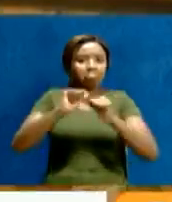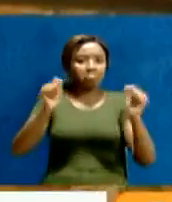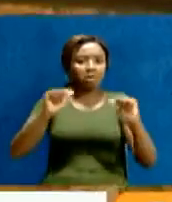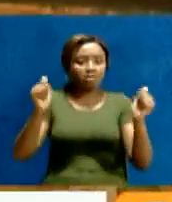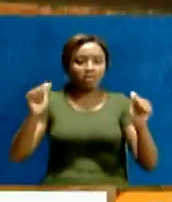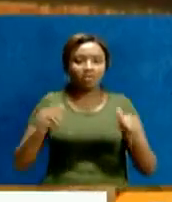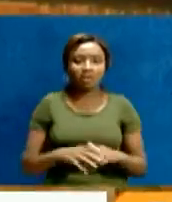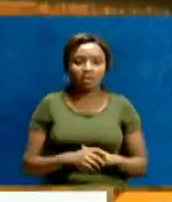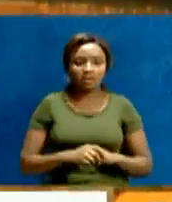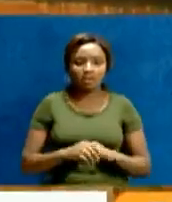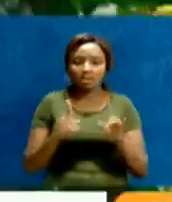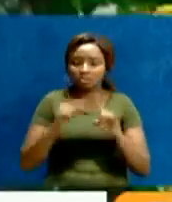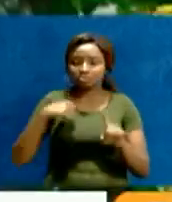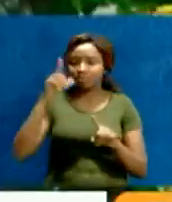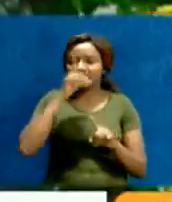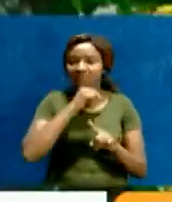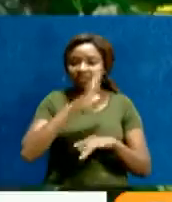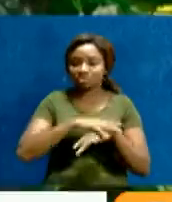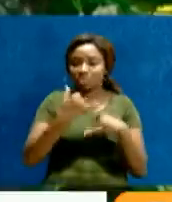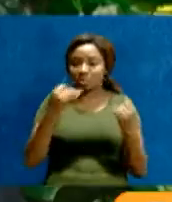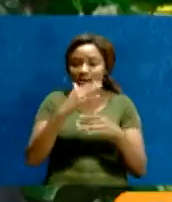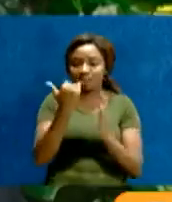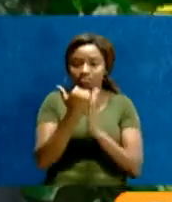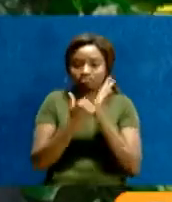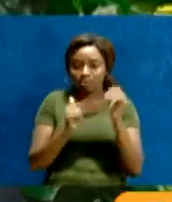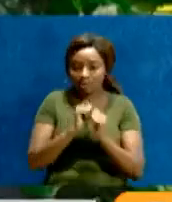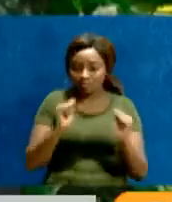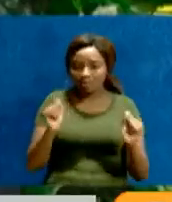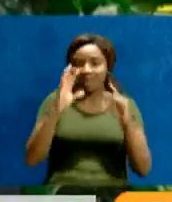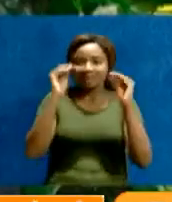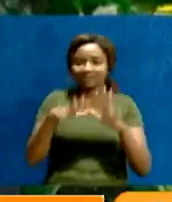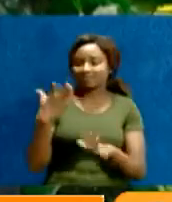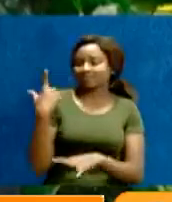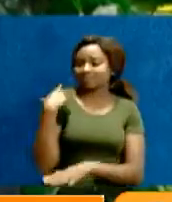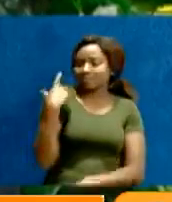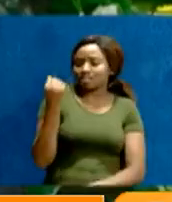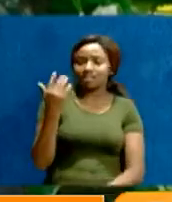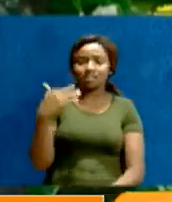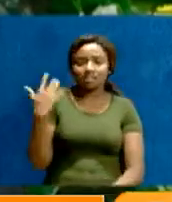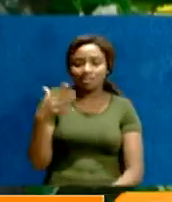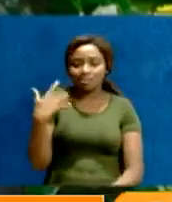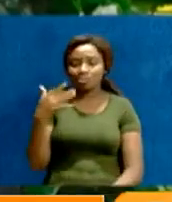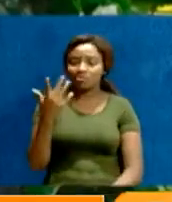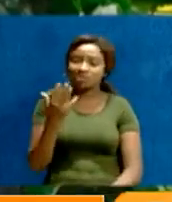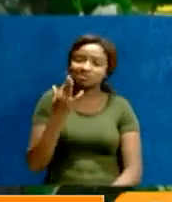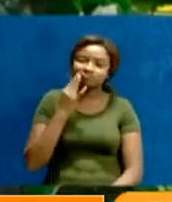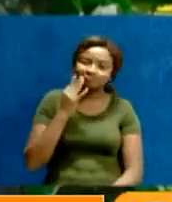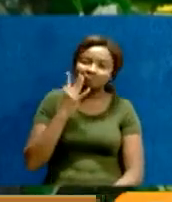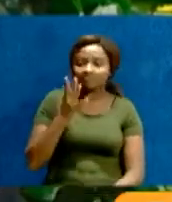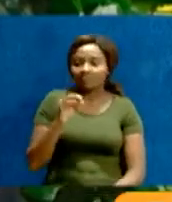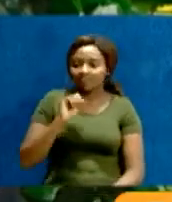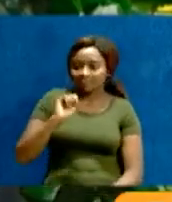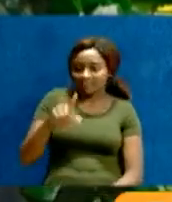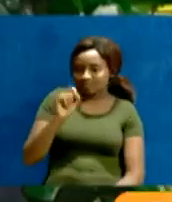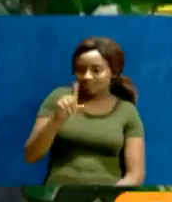We incorporated the online program. The teachers regularly used to forward assignments, and they were done.